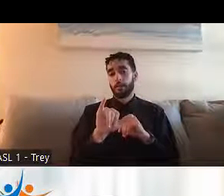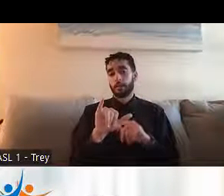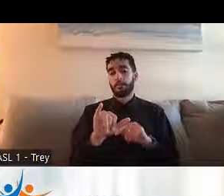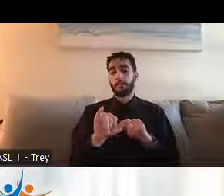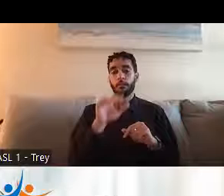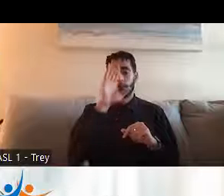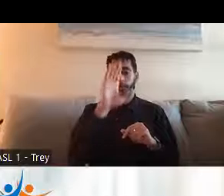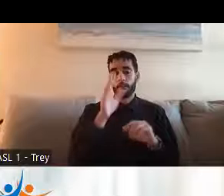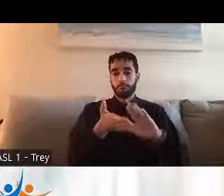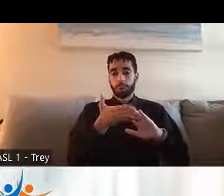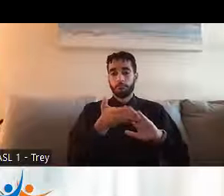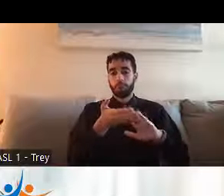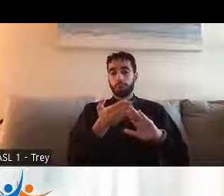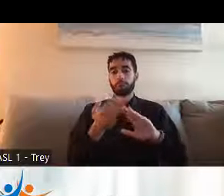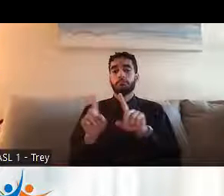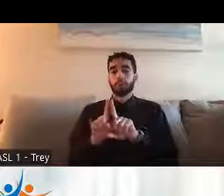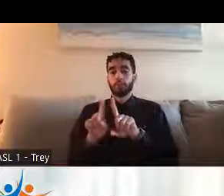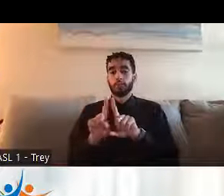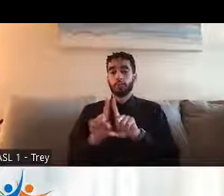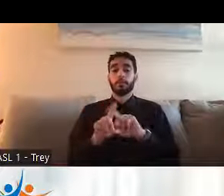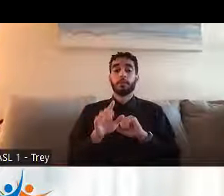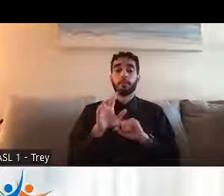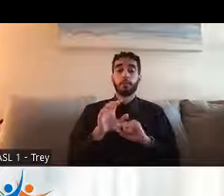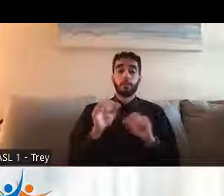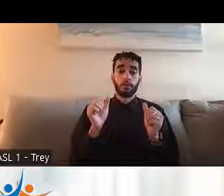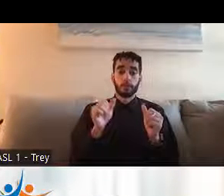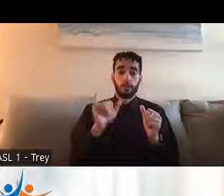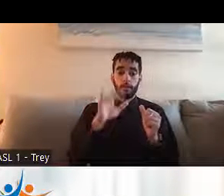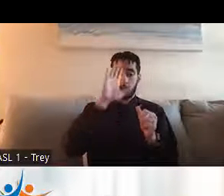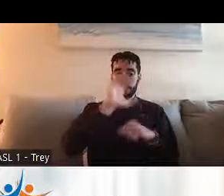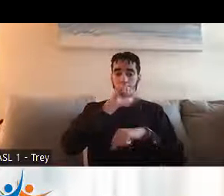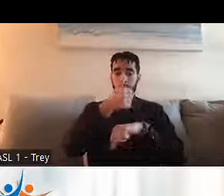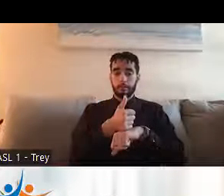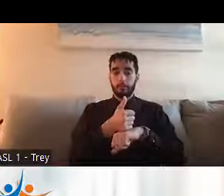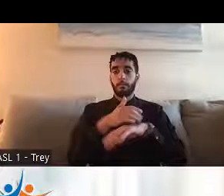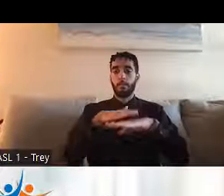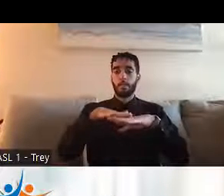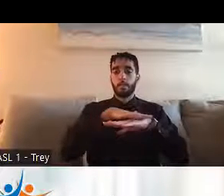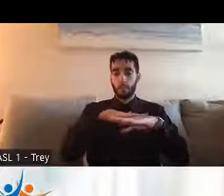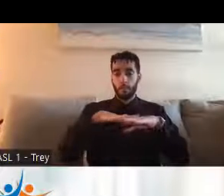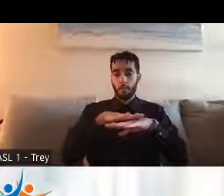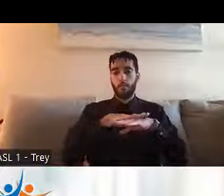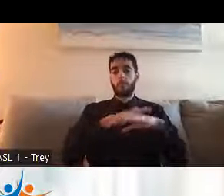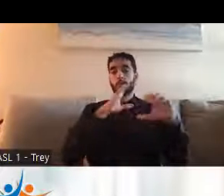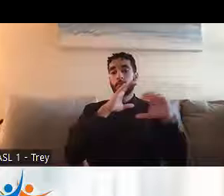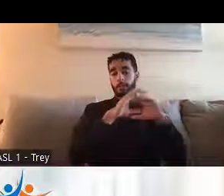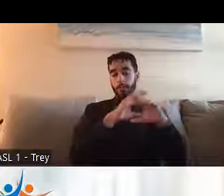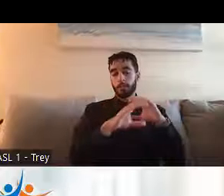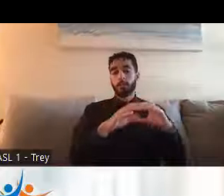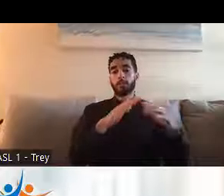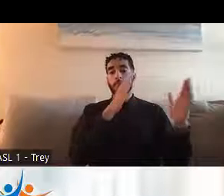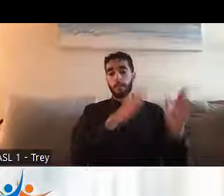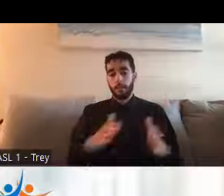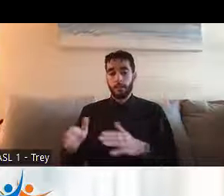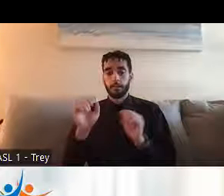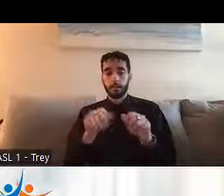through partnerships by engaging a local coalition or advisory committee, and development of strategic plans to monitor and evaluate